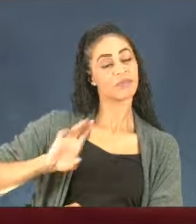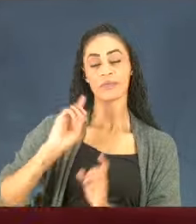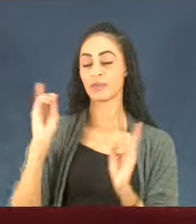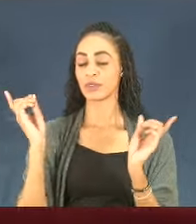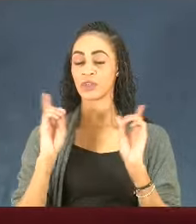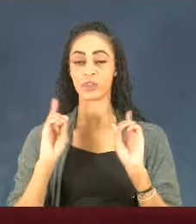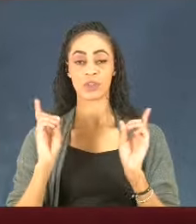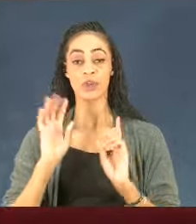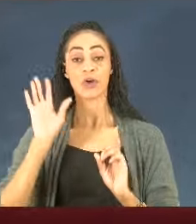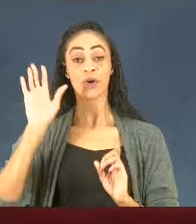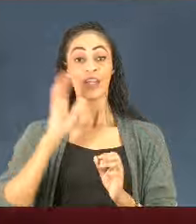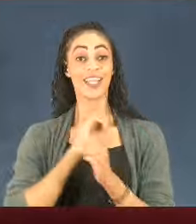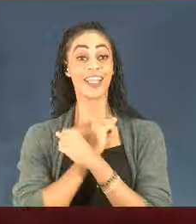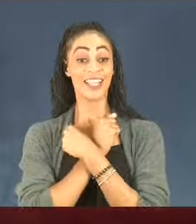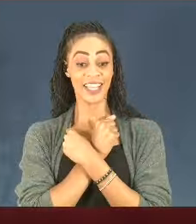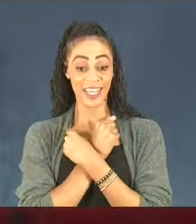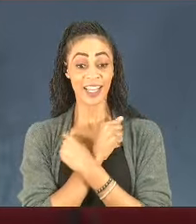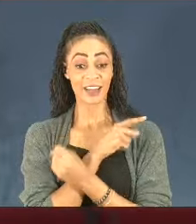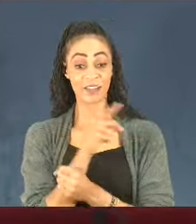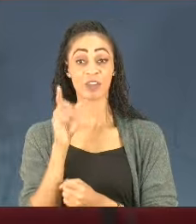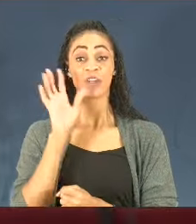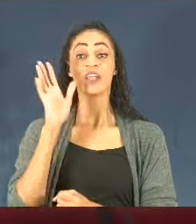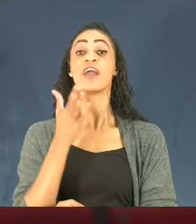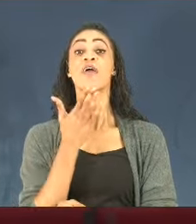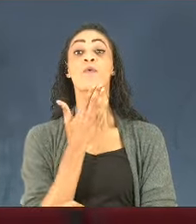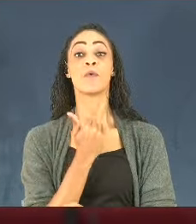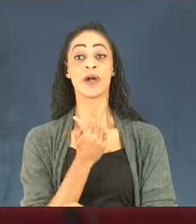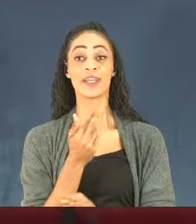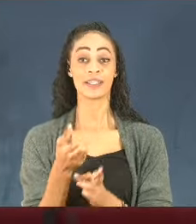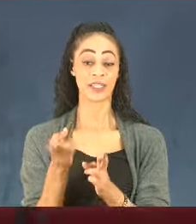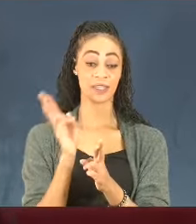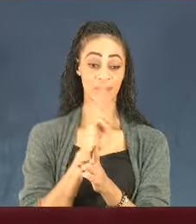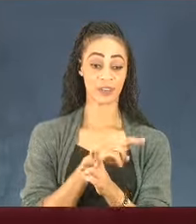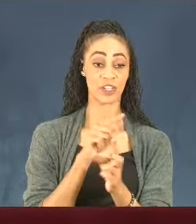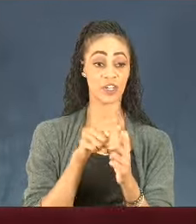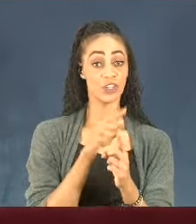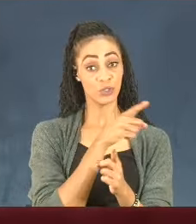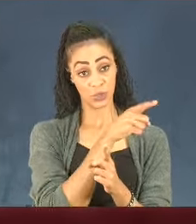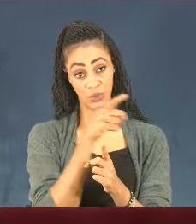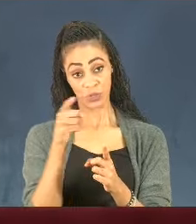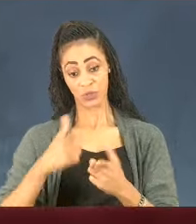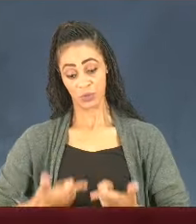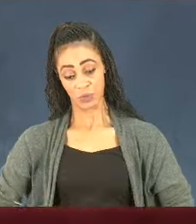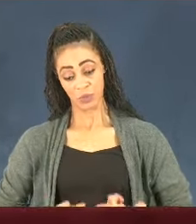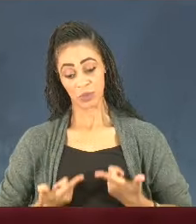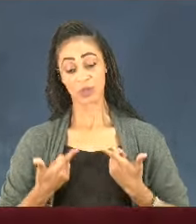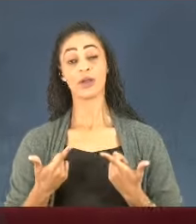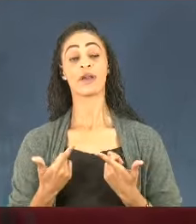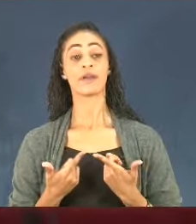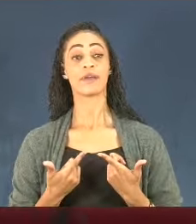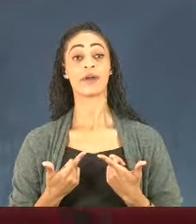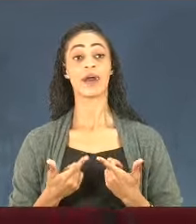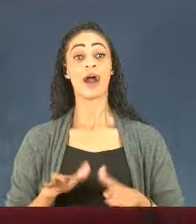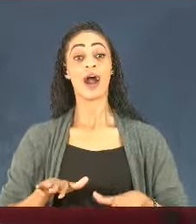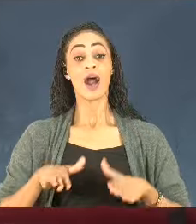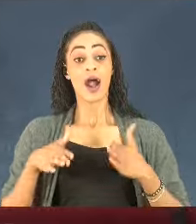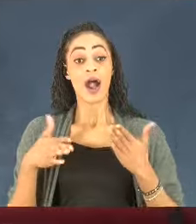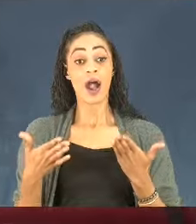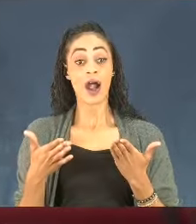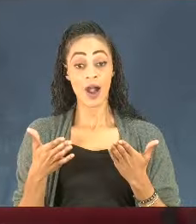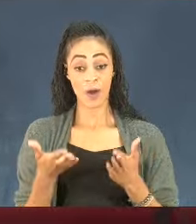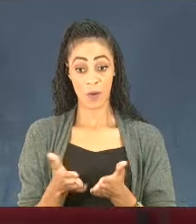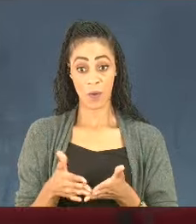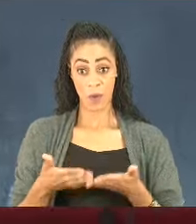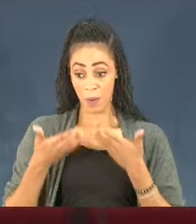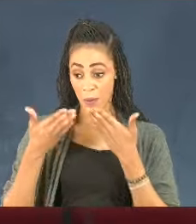so loved you that he wanted to bring restoration not only to this creation but to your life. And that the way he brought restoration to